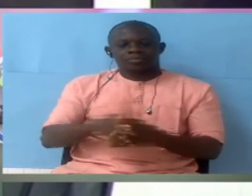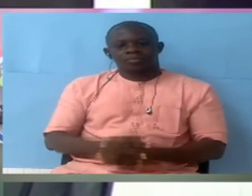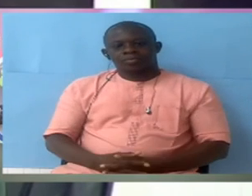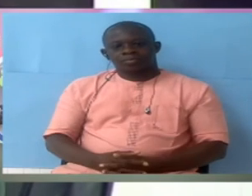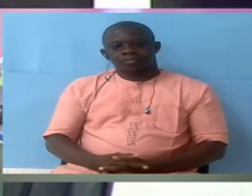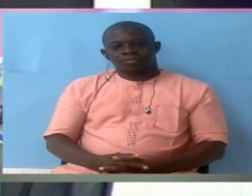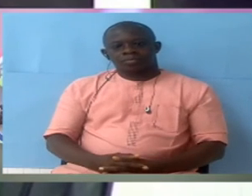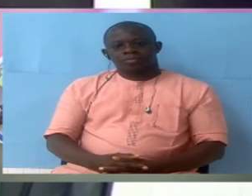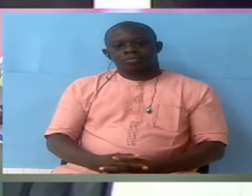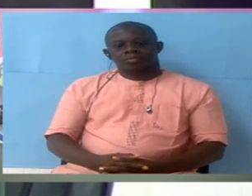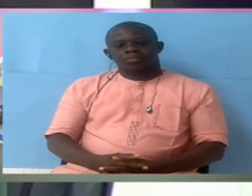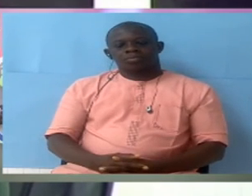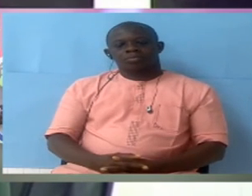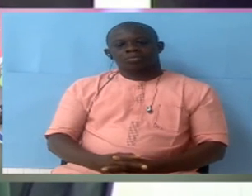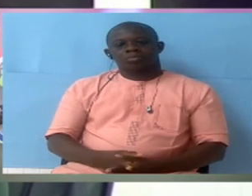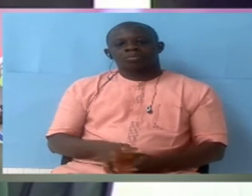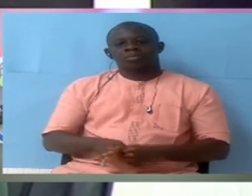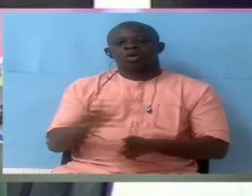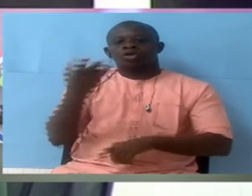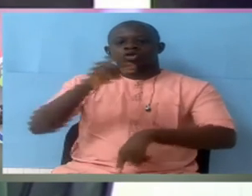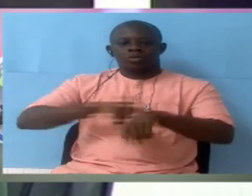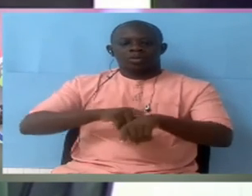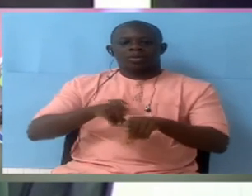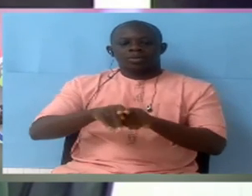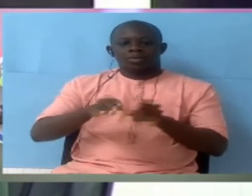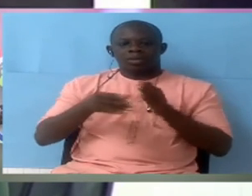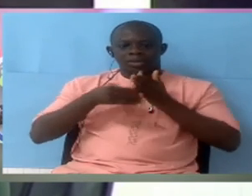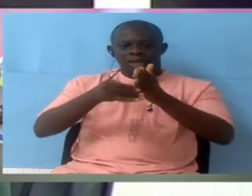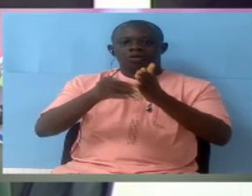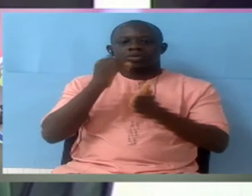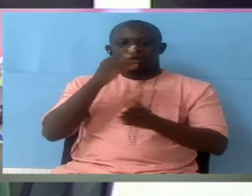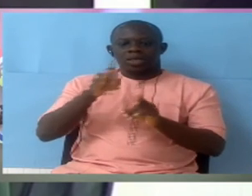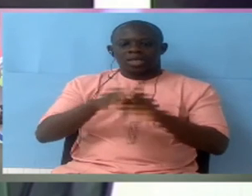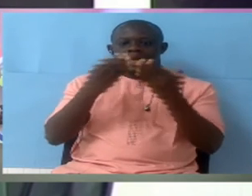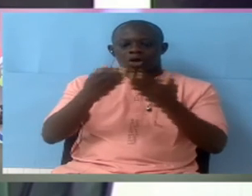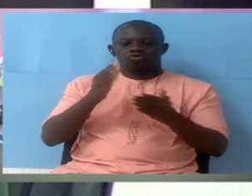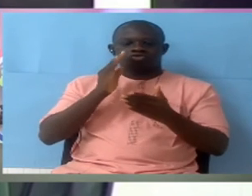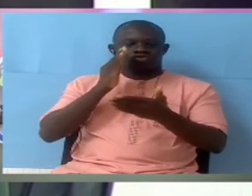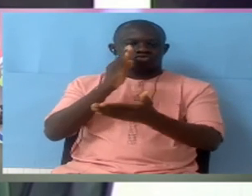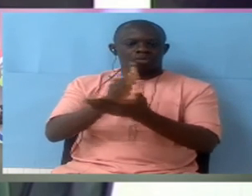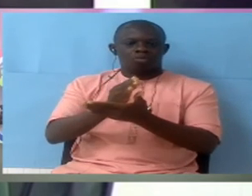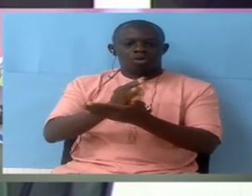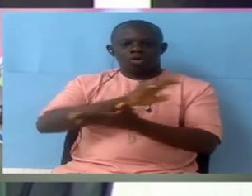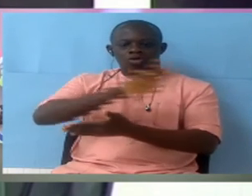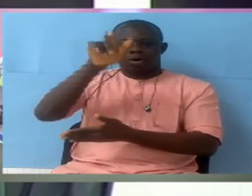rek. Sometimes the director will say there is an embargo on visit.